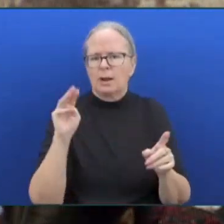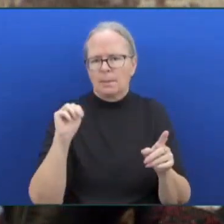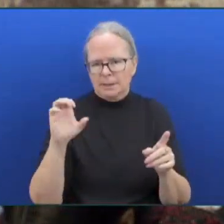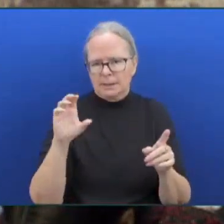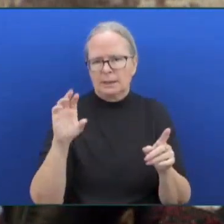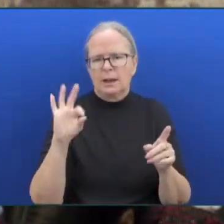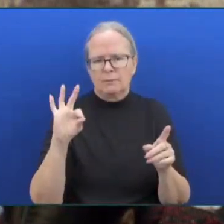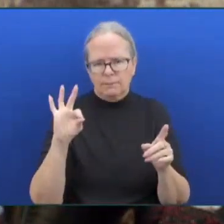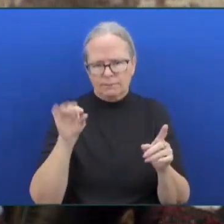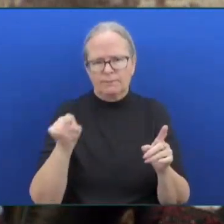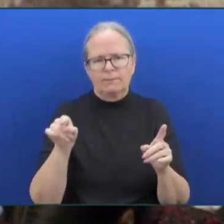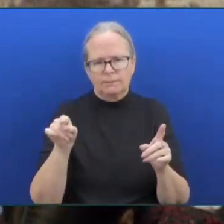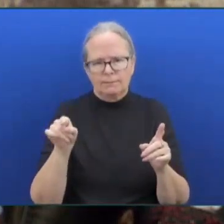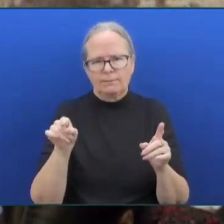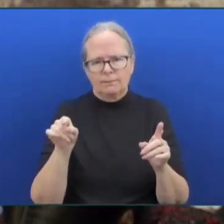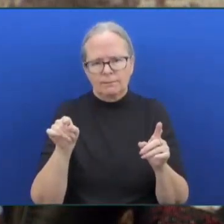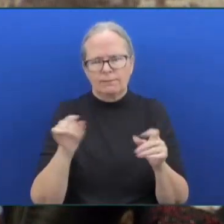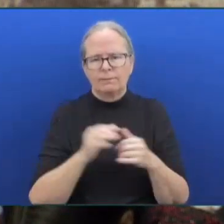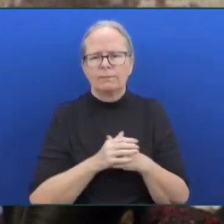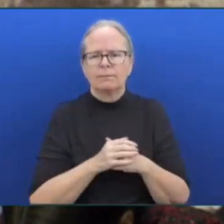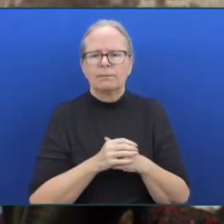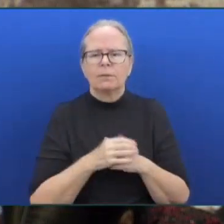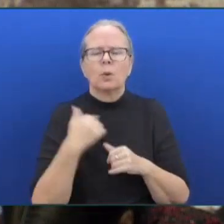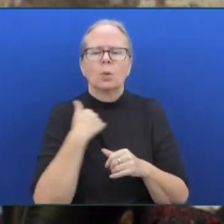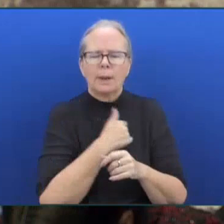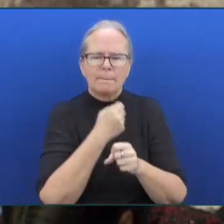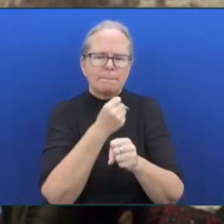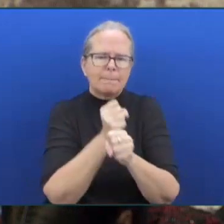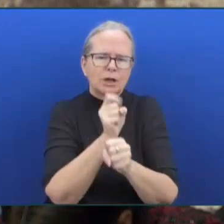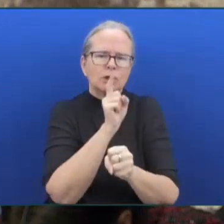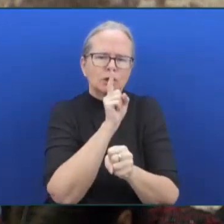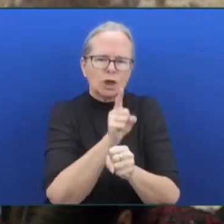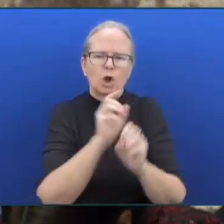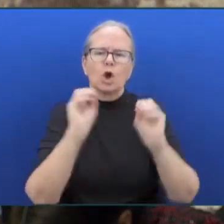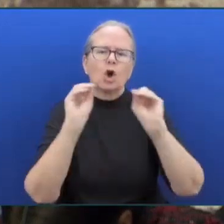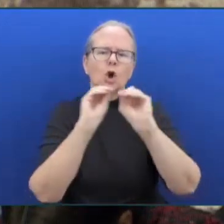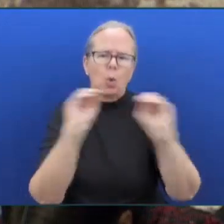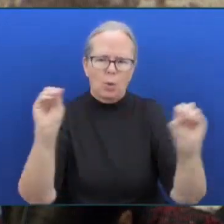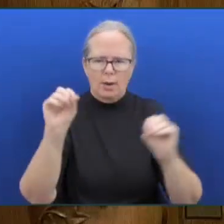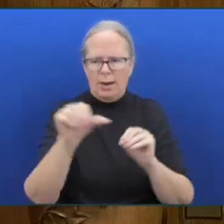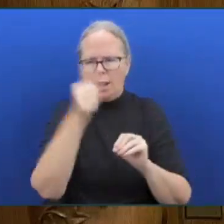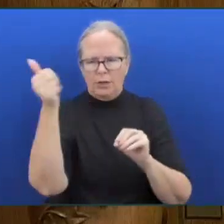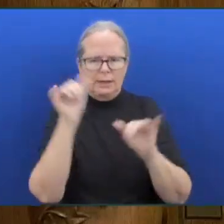no situation like that anywhere else in our province. Thank you.